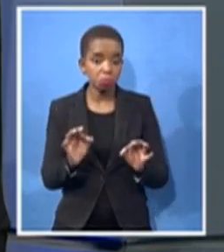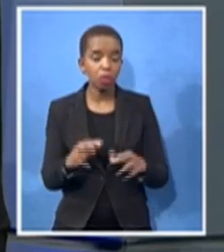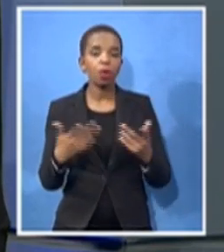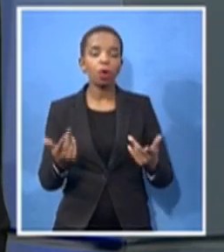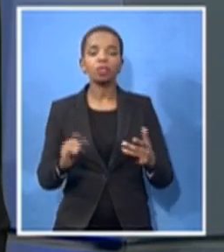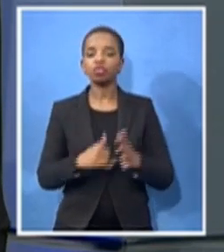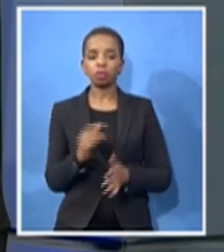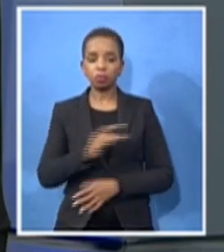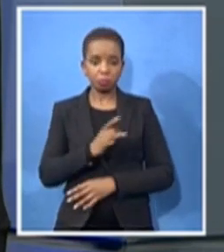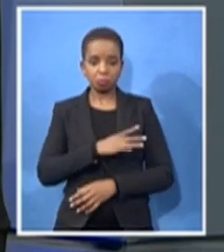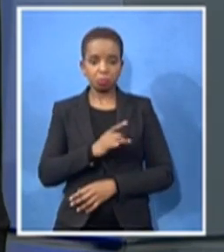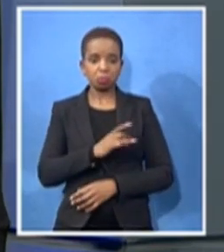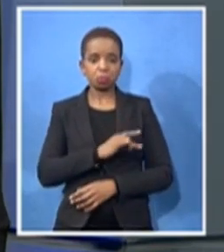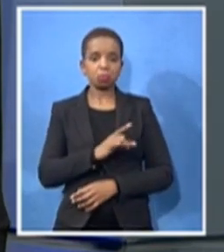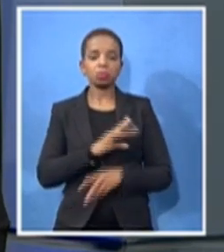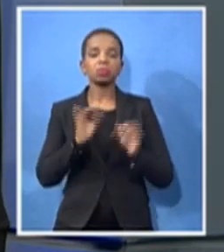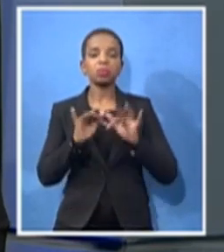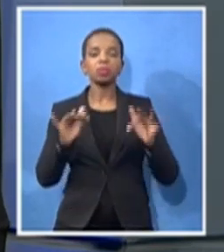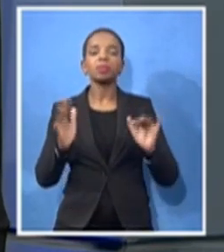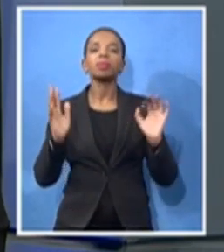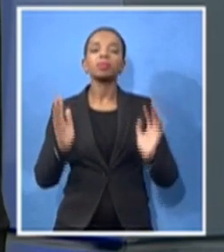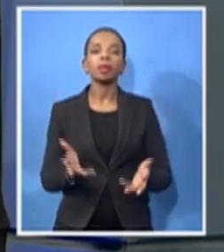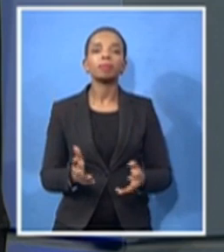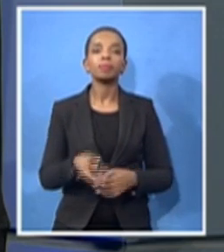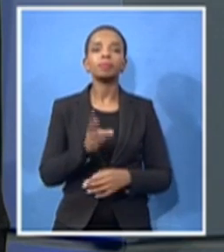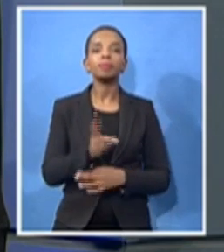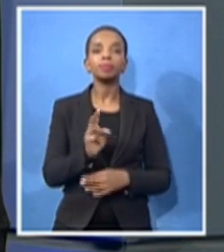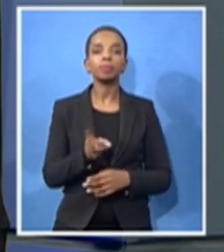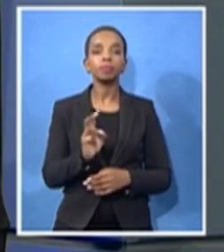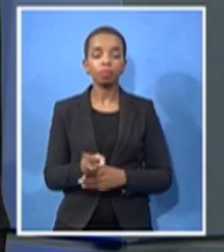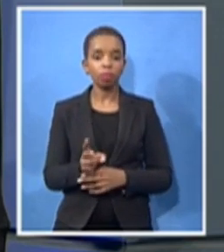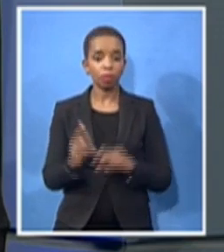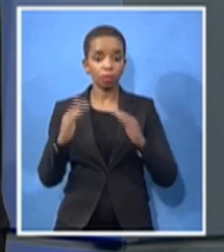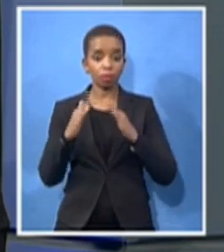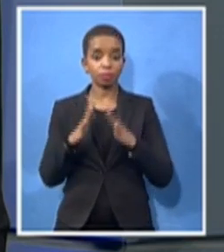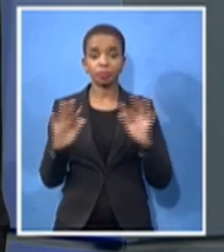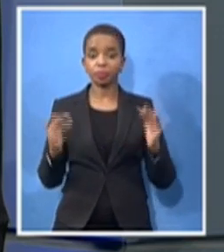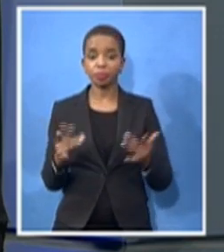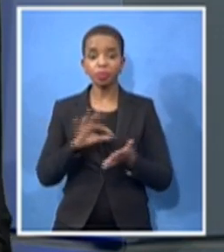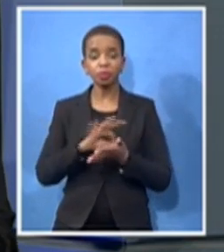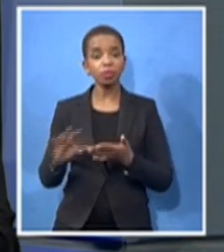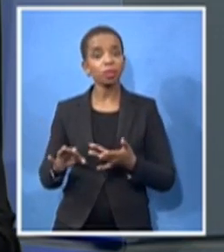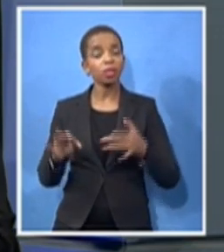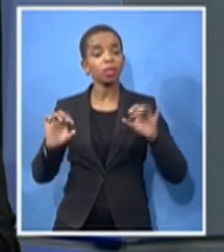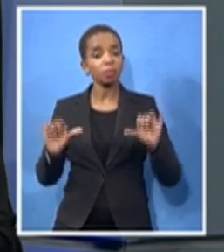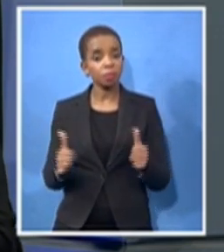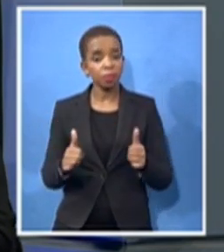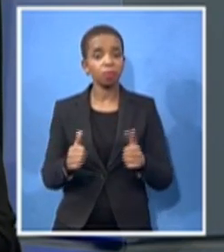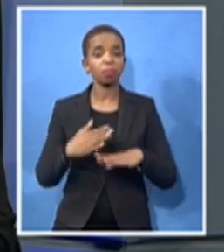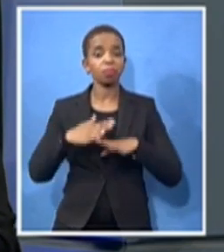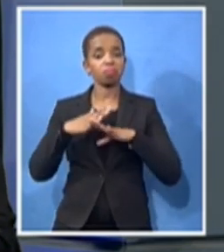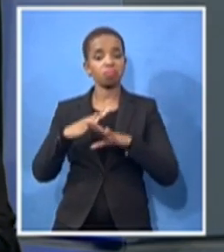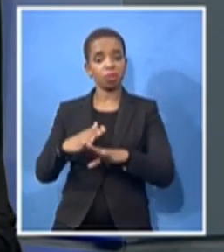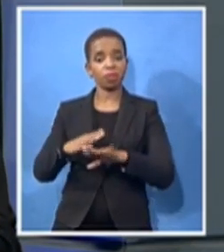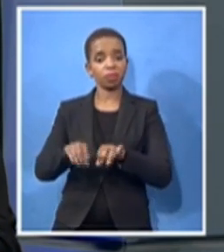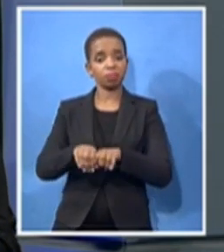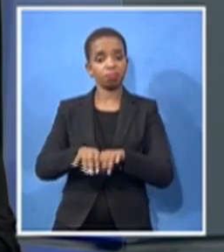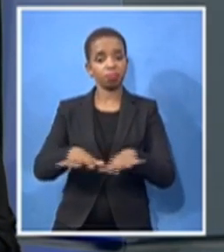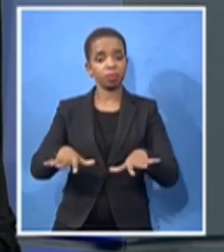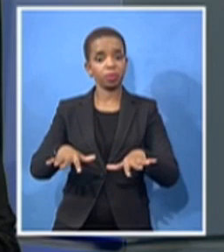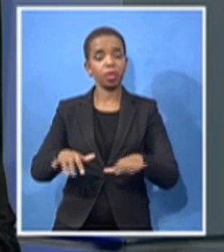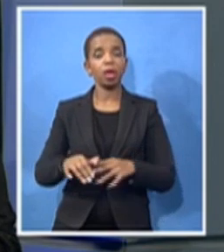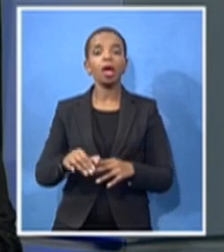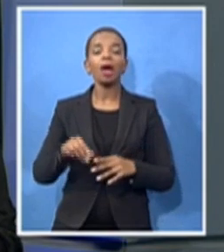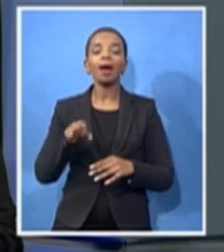you to clean smarter and to help to prevent the spread of the coronavirus. Now that restrictions have eased and people are out of